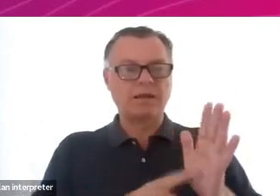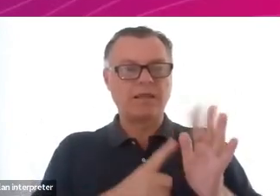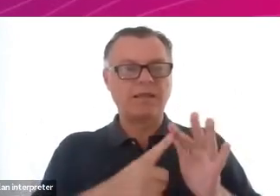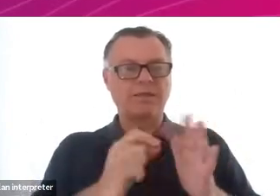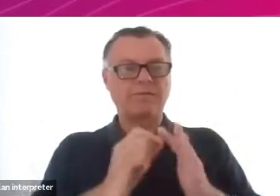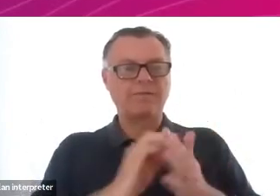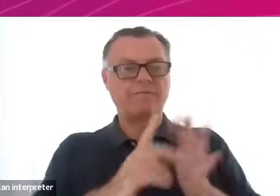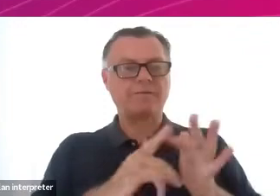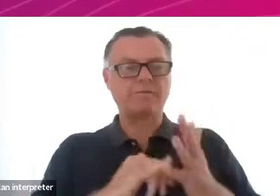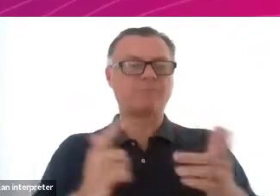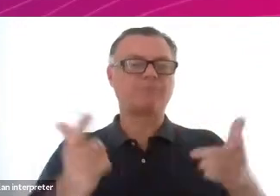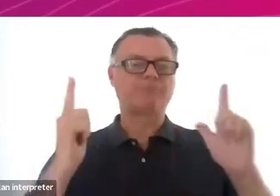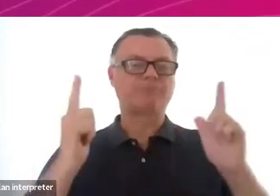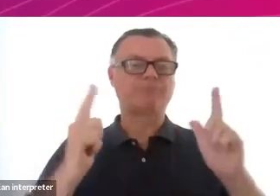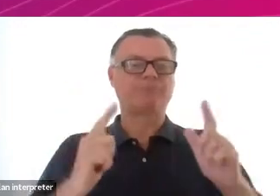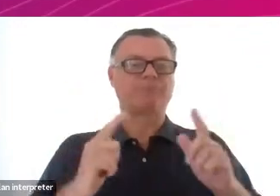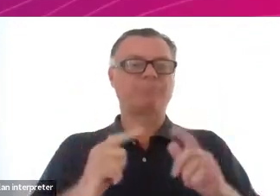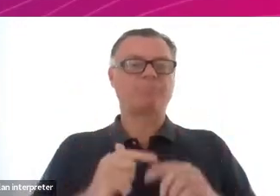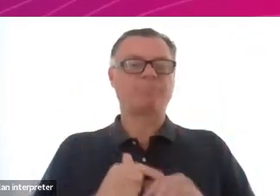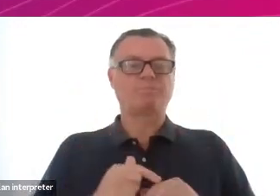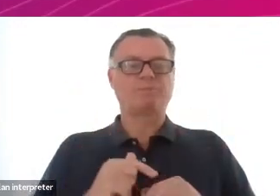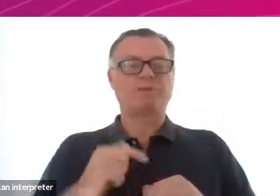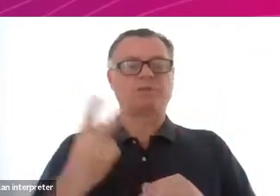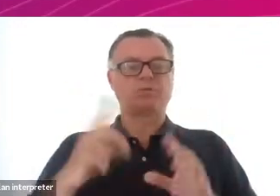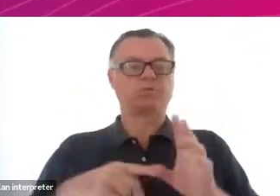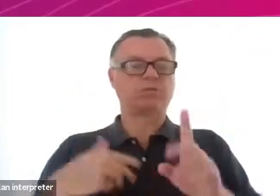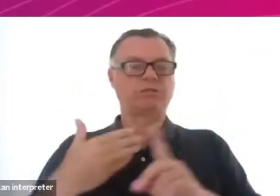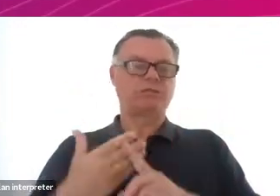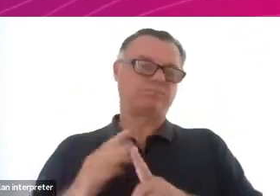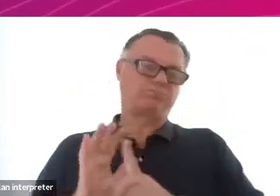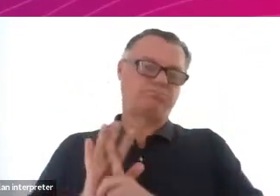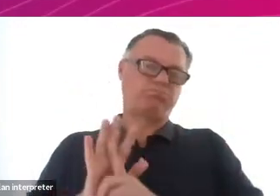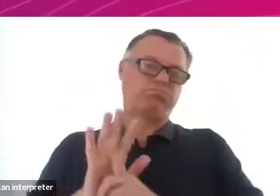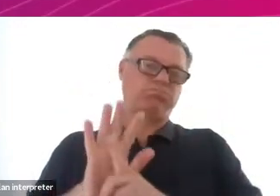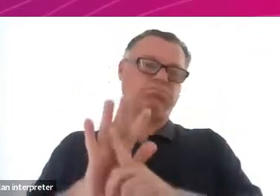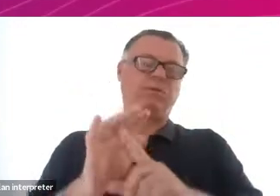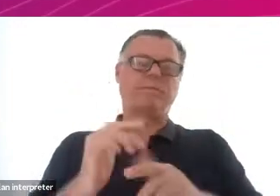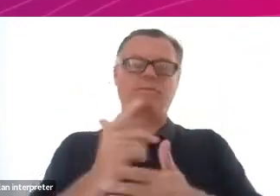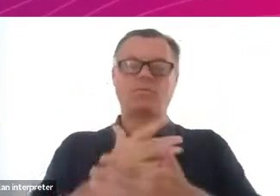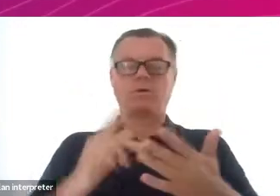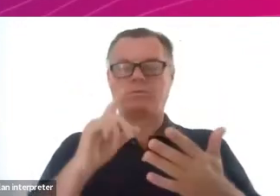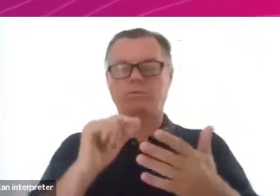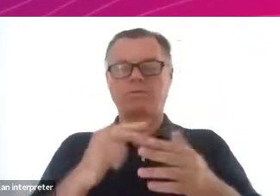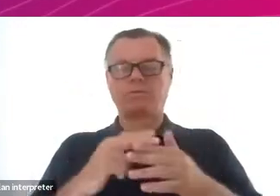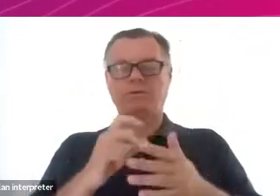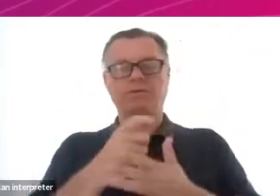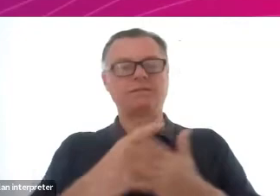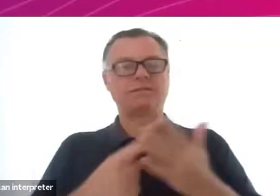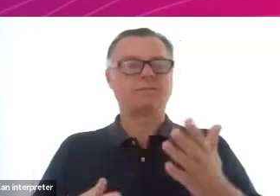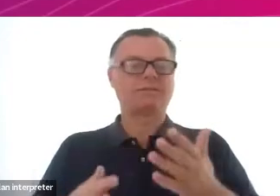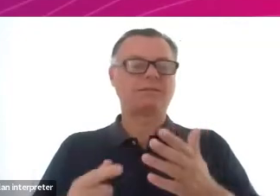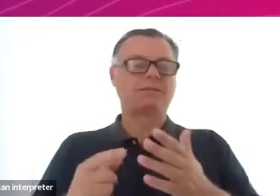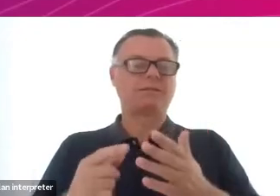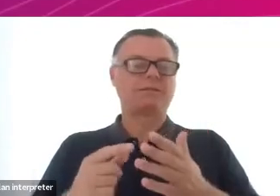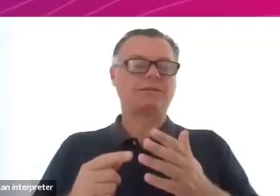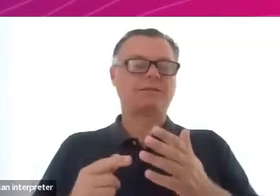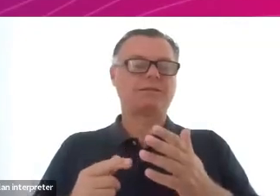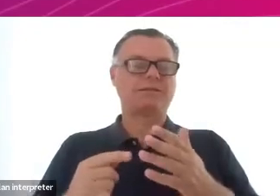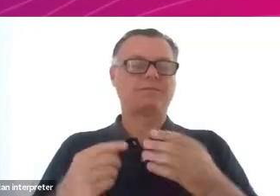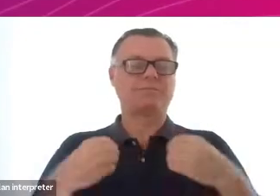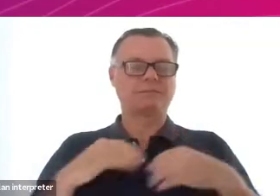at LaunchVic, and for the past 2 years, their partnership has been a driving force in expanding what's possible for our disability tech founders in